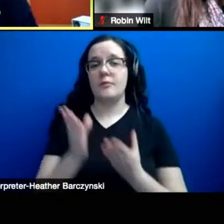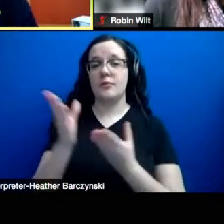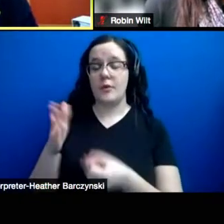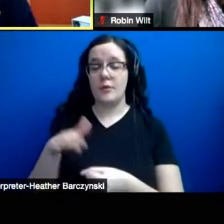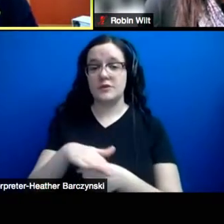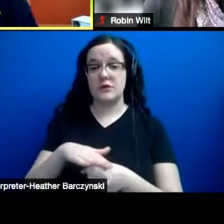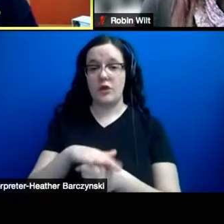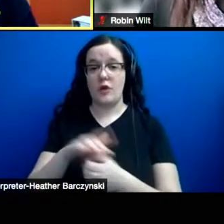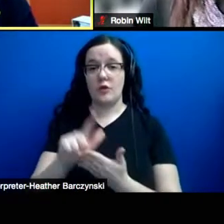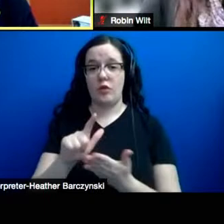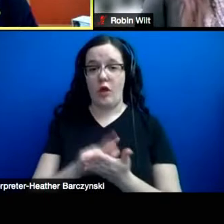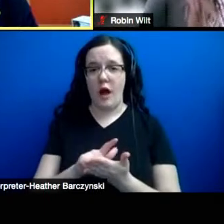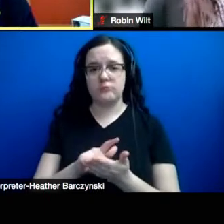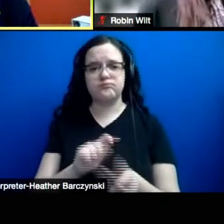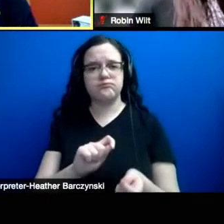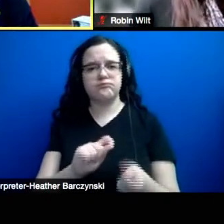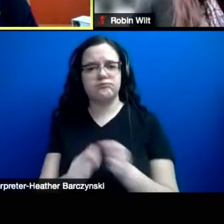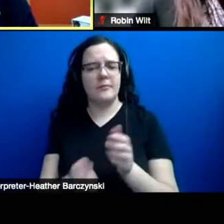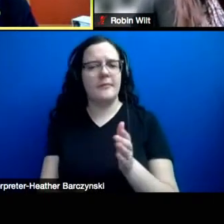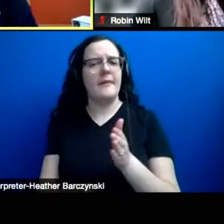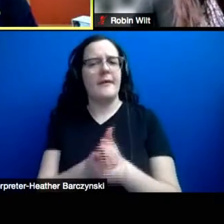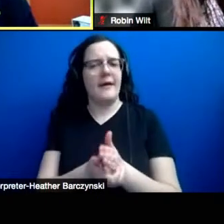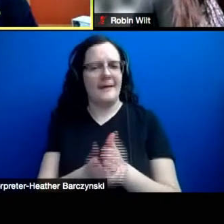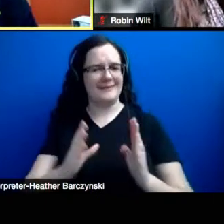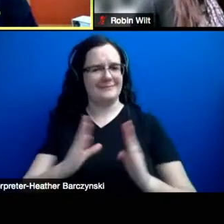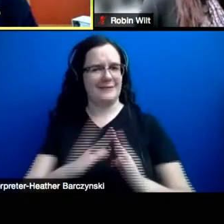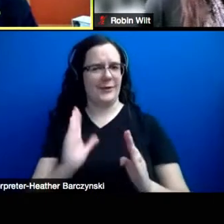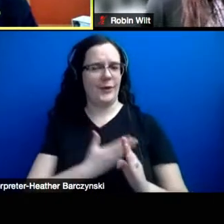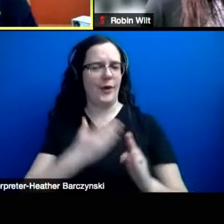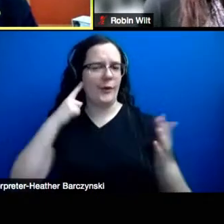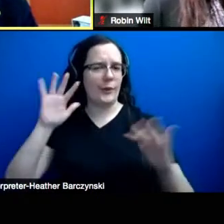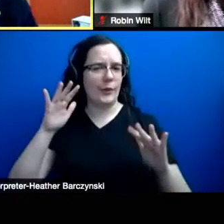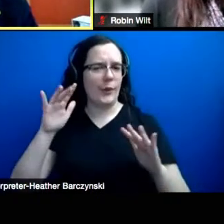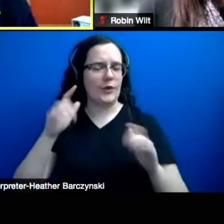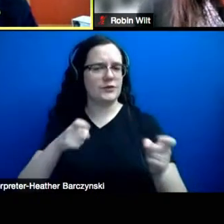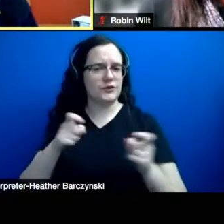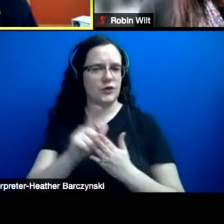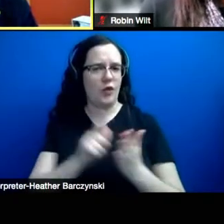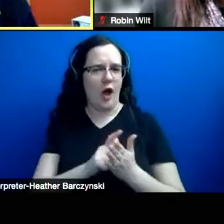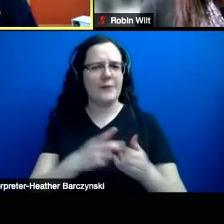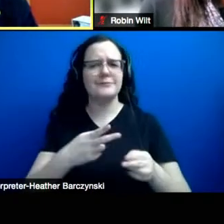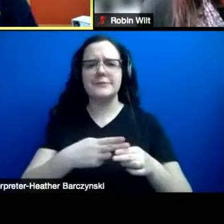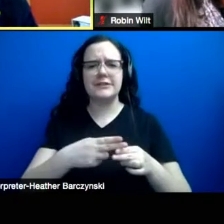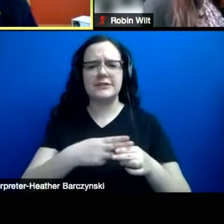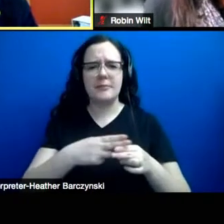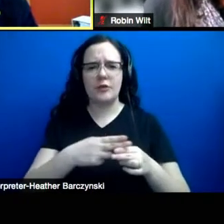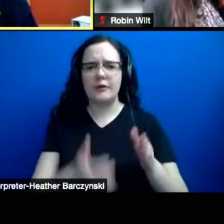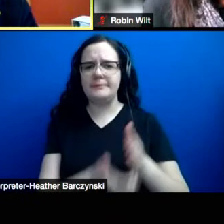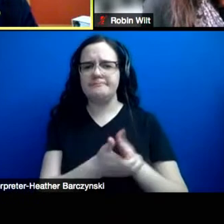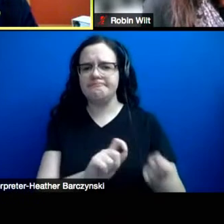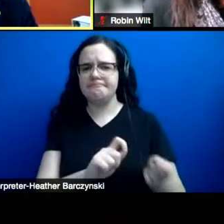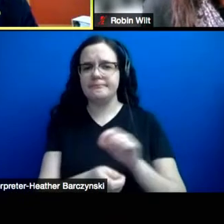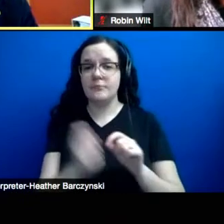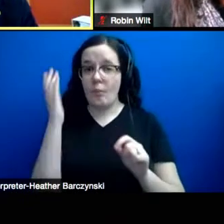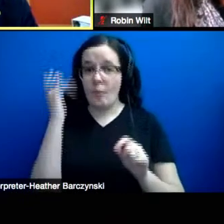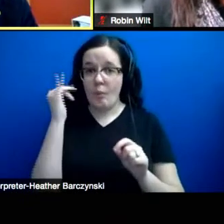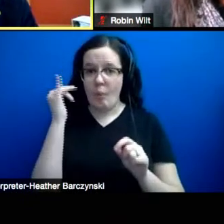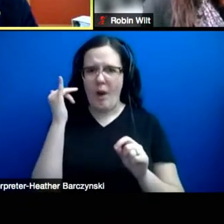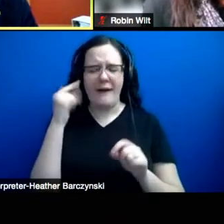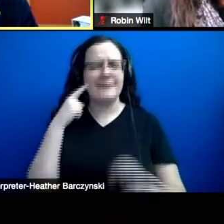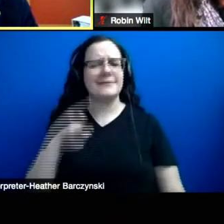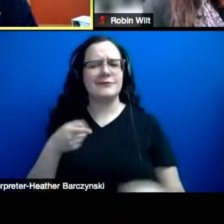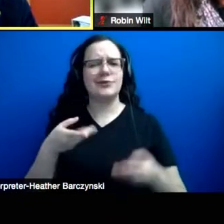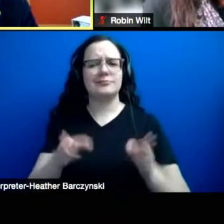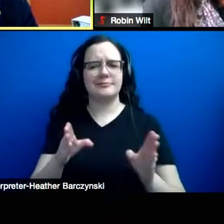law to amend the town's noise control law temporarily to accommodate gas main work along Winton